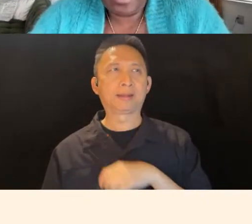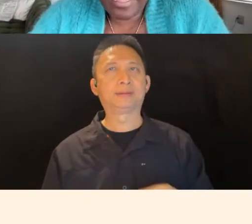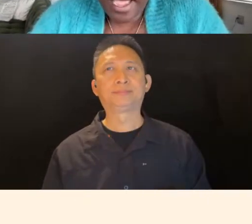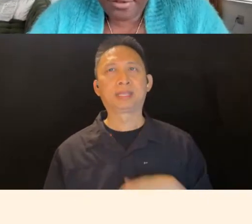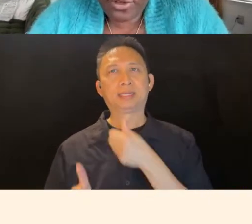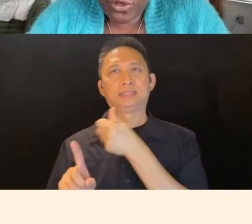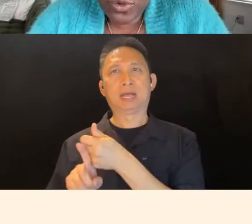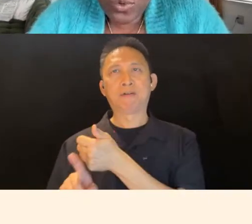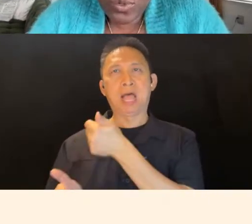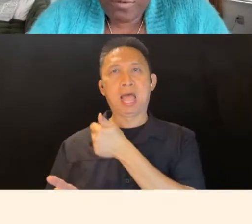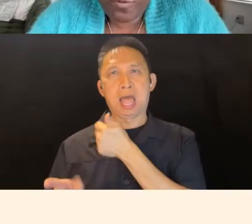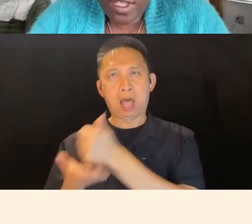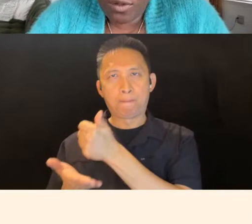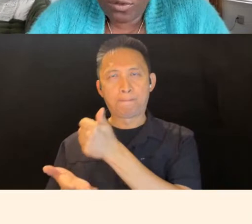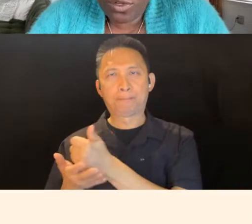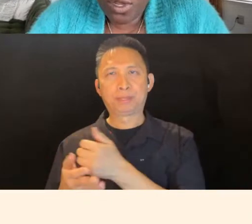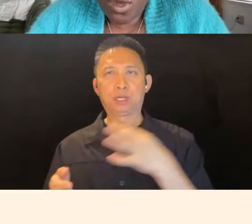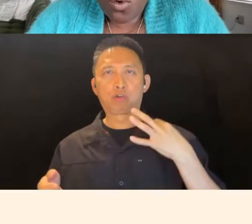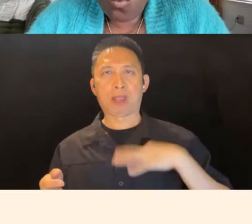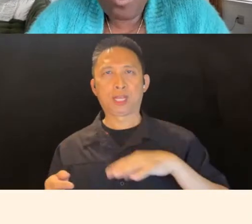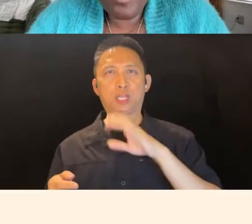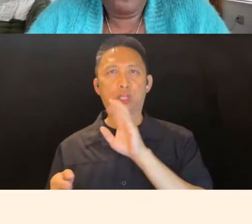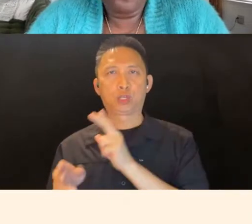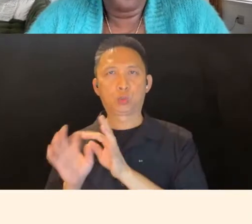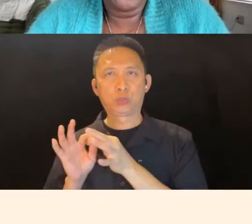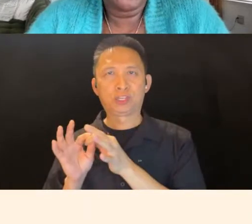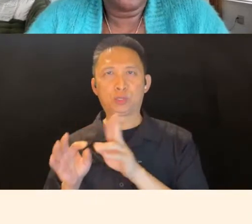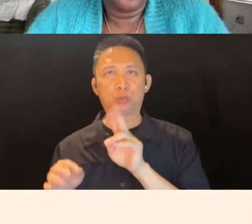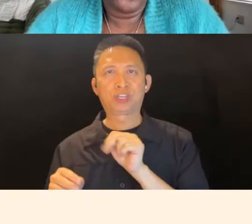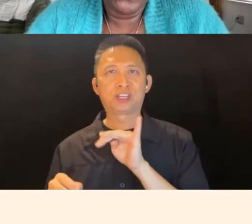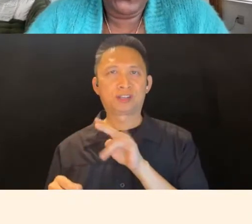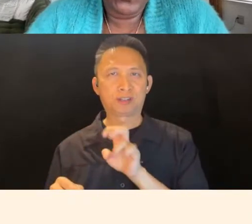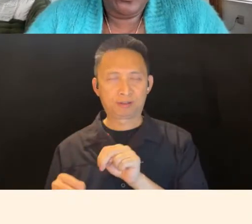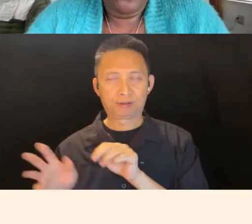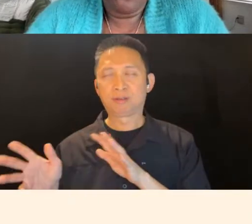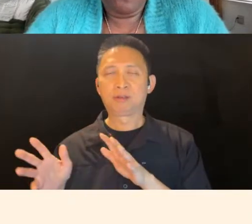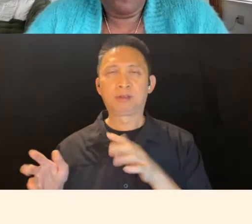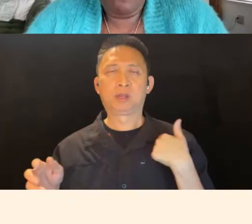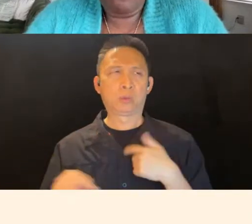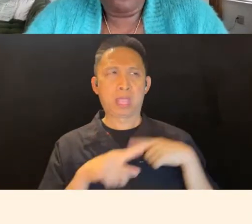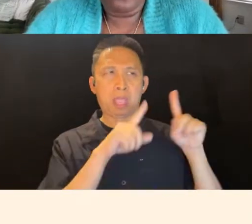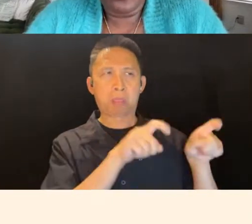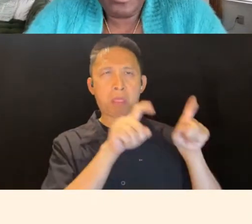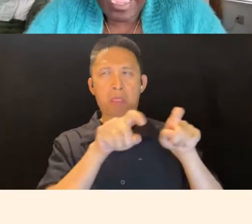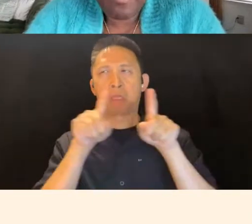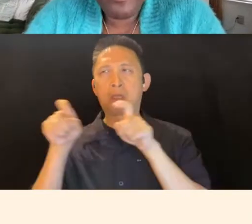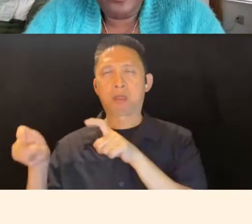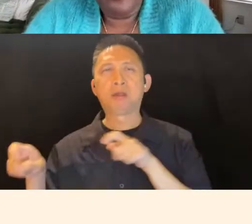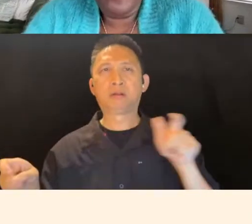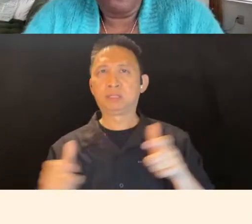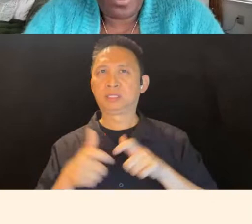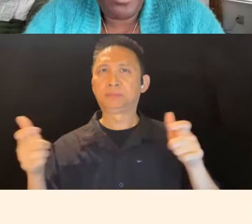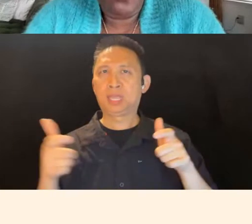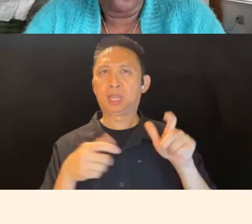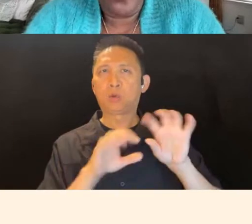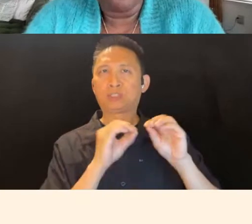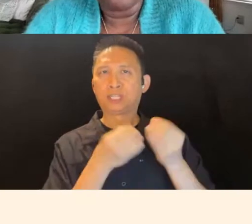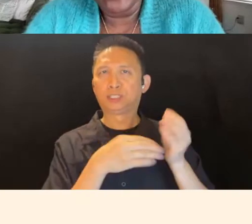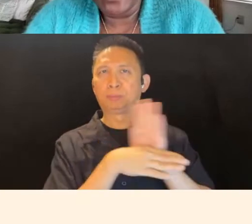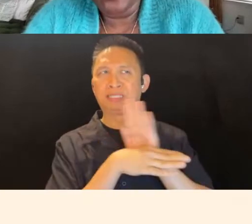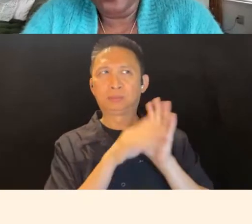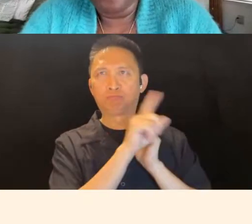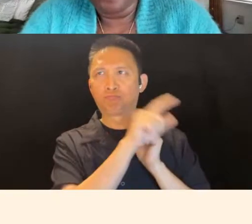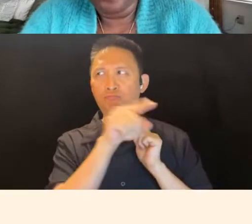really announced to the fields what we felt we could do through collaborative and radical